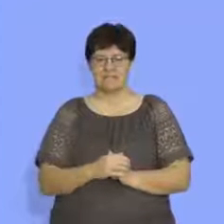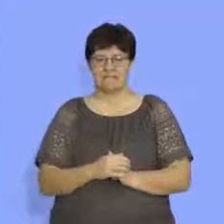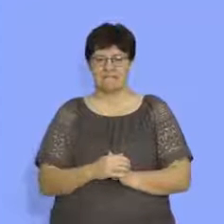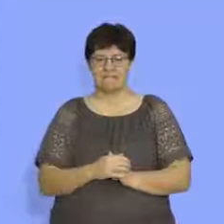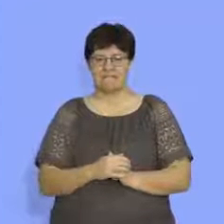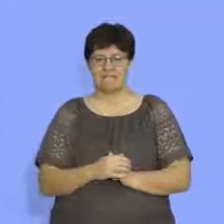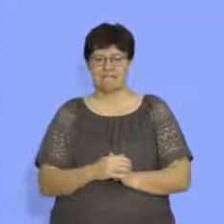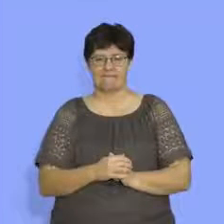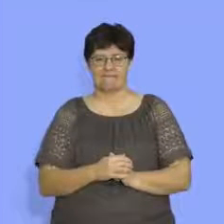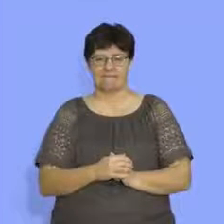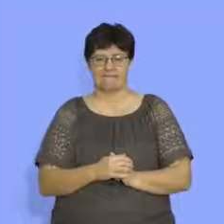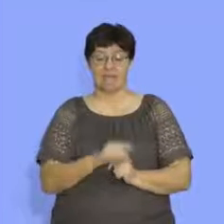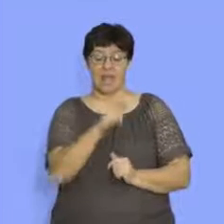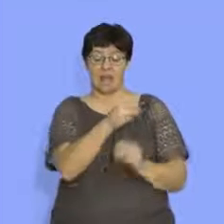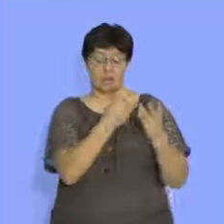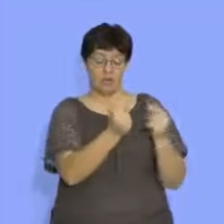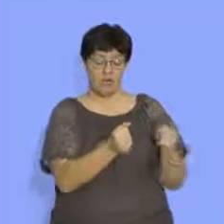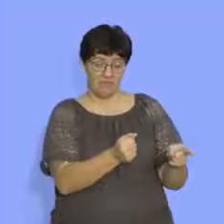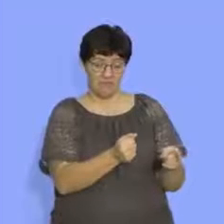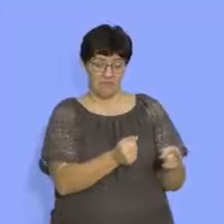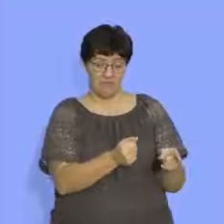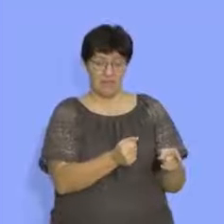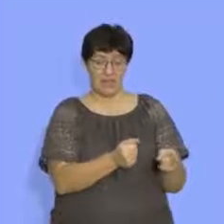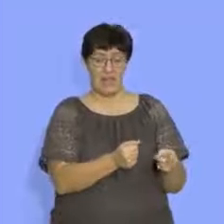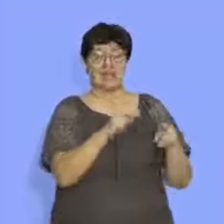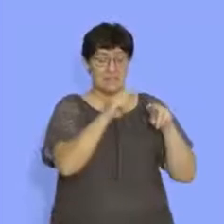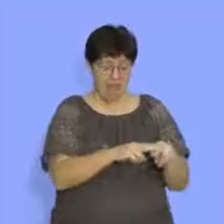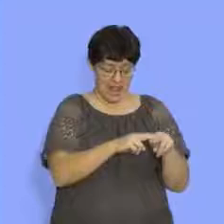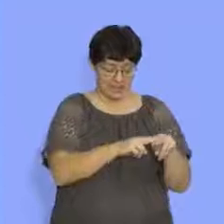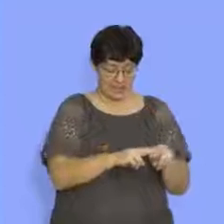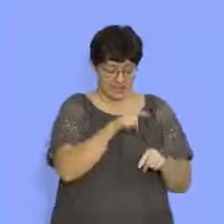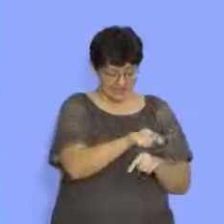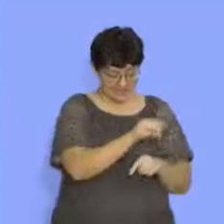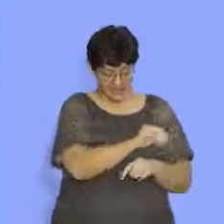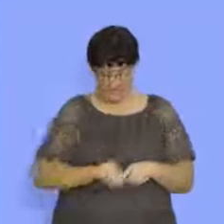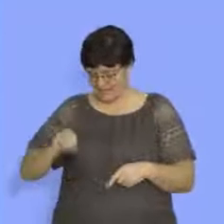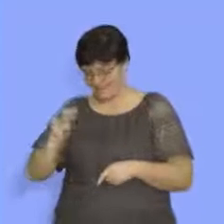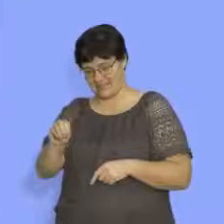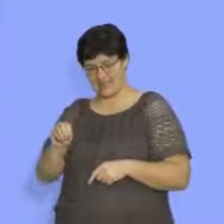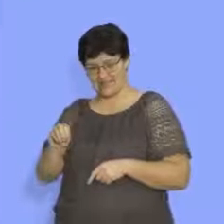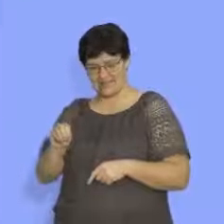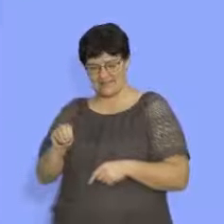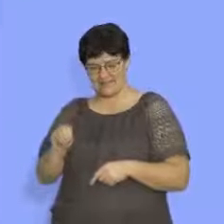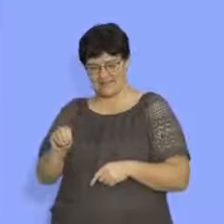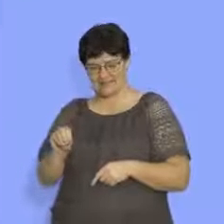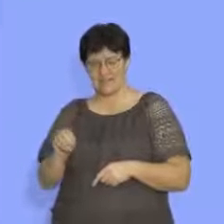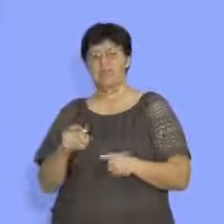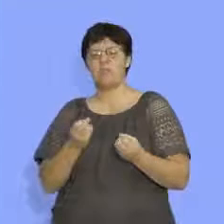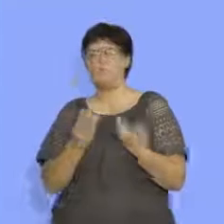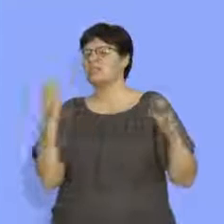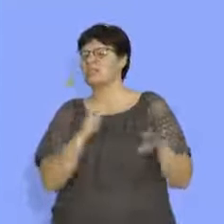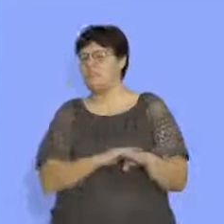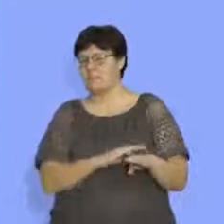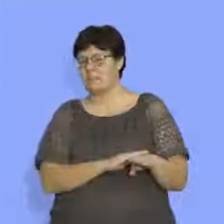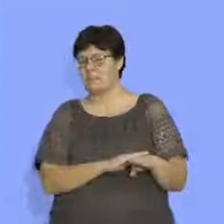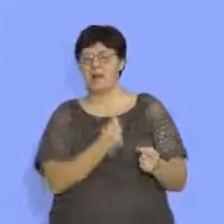is your solving depends on what you do with one variable at that time. Most of the